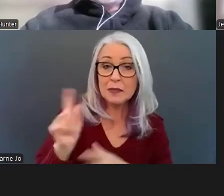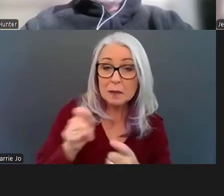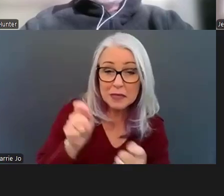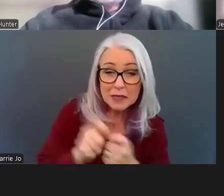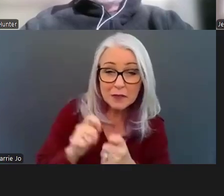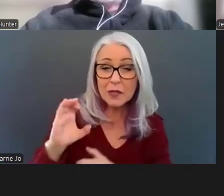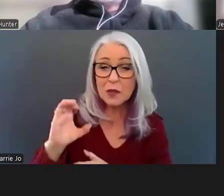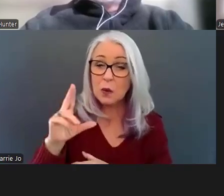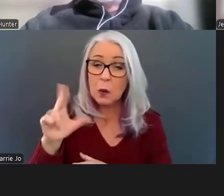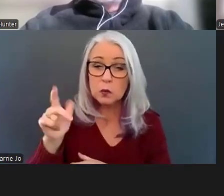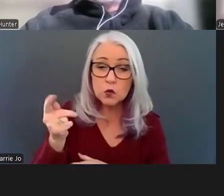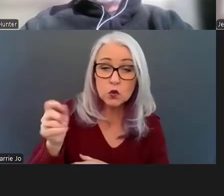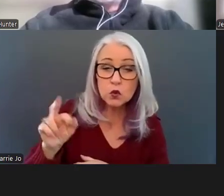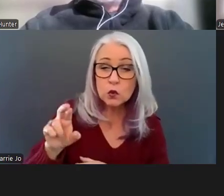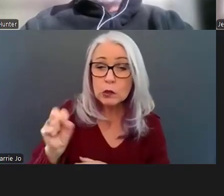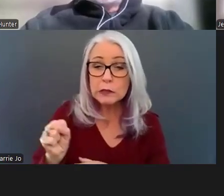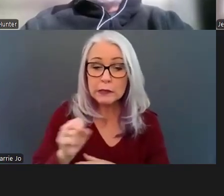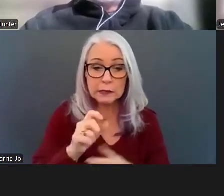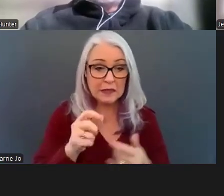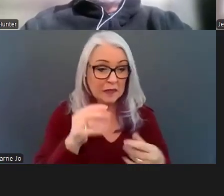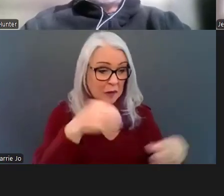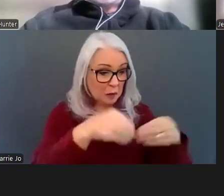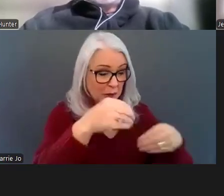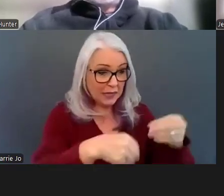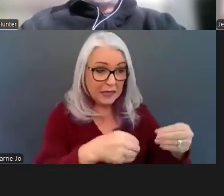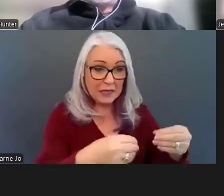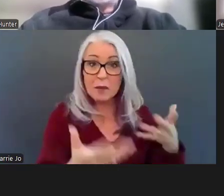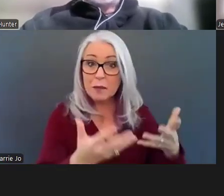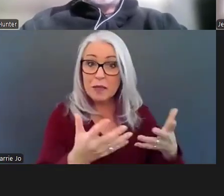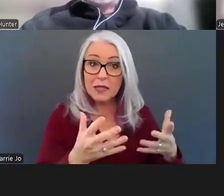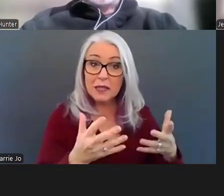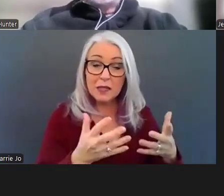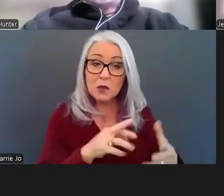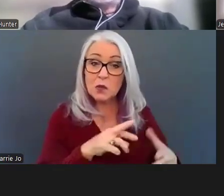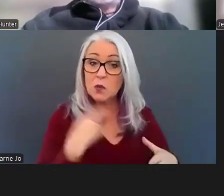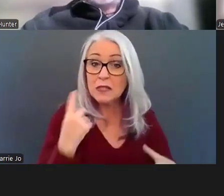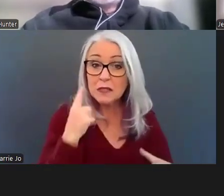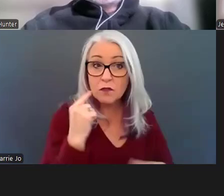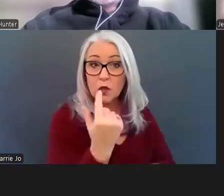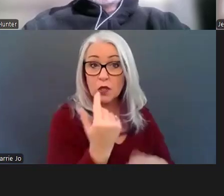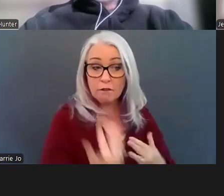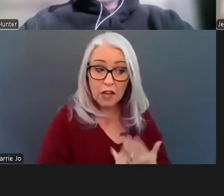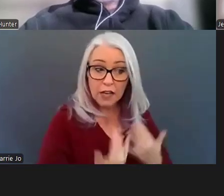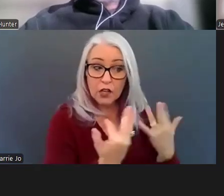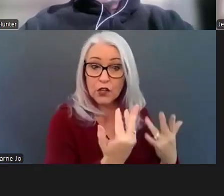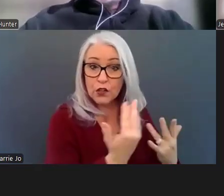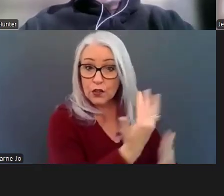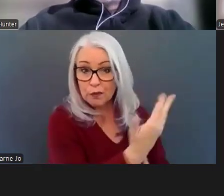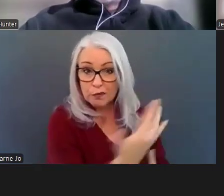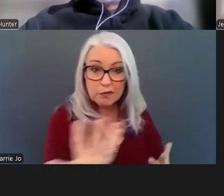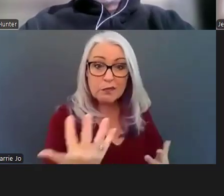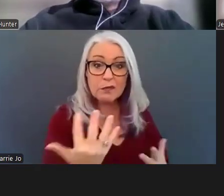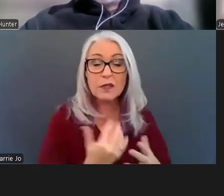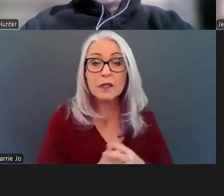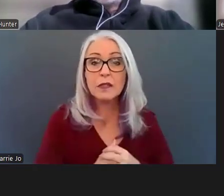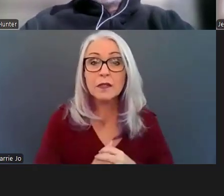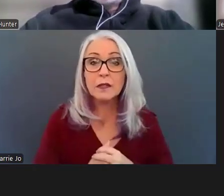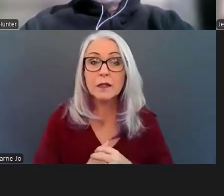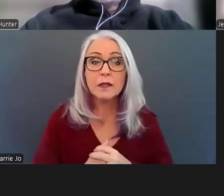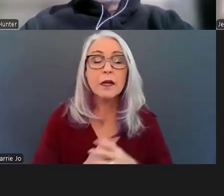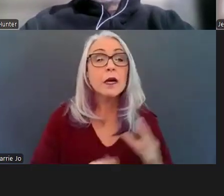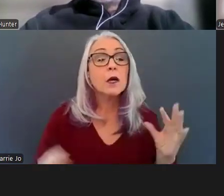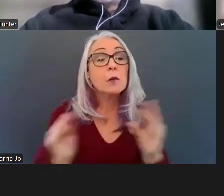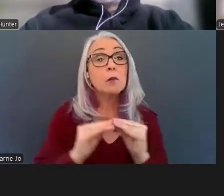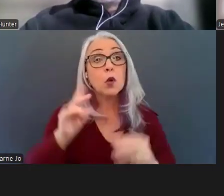and densely planting in places where there's fire risk, as somebody had mentioned earlier. So the more diverse